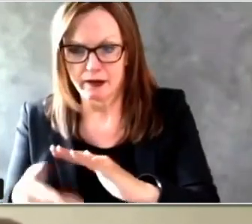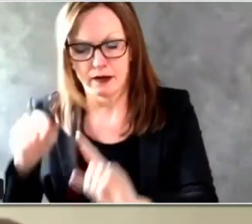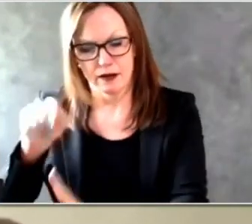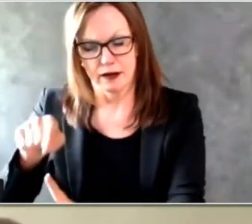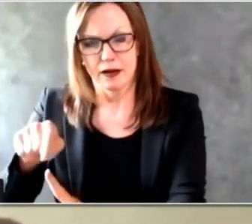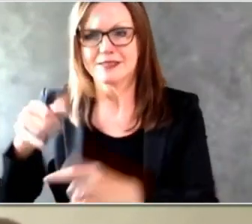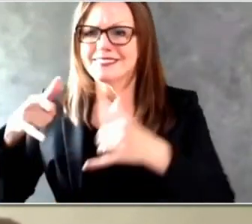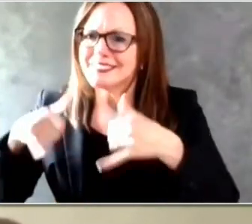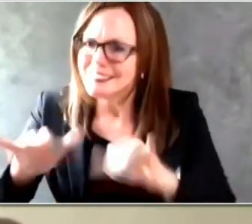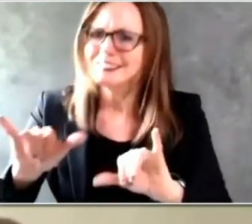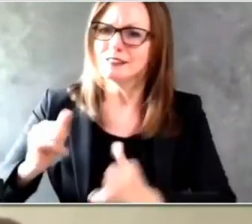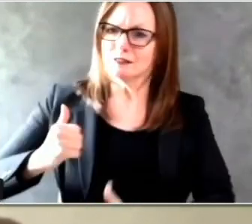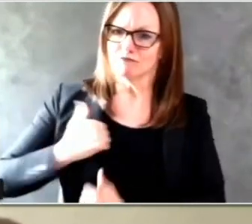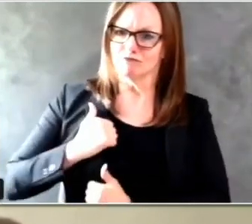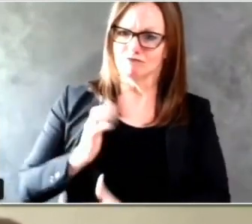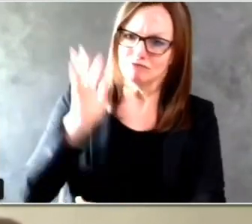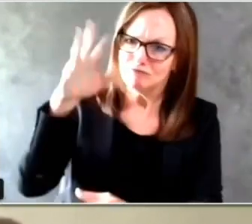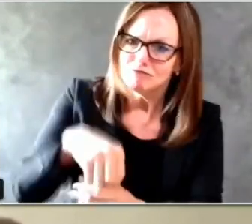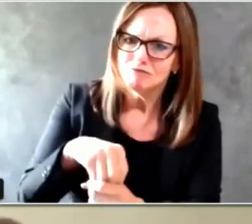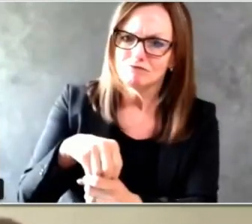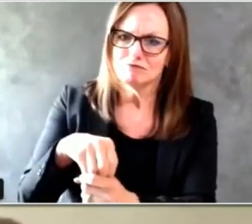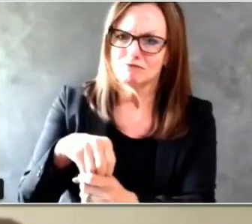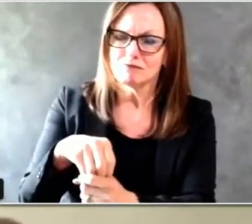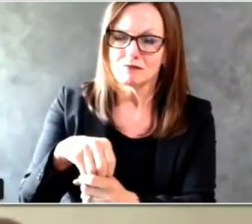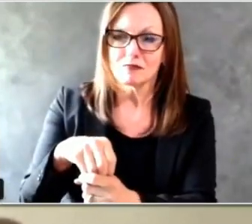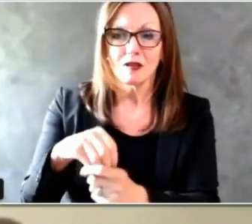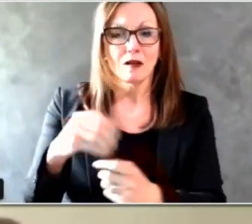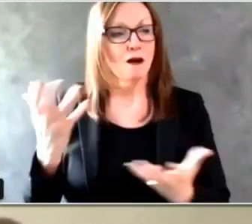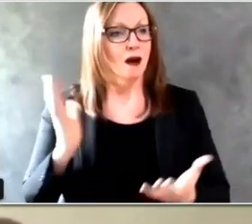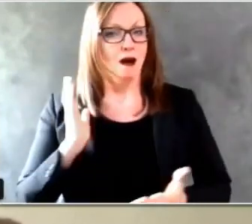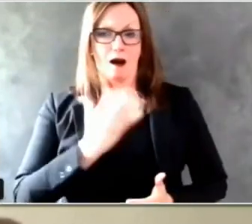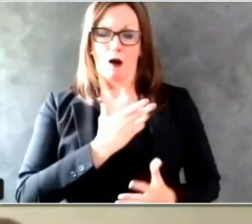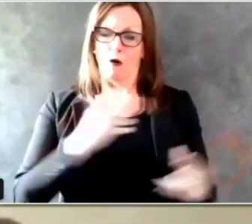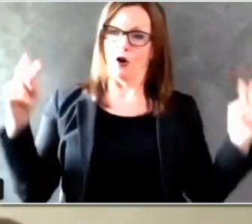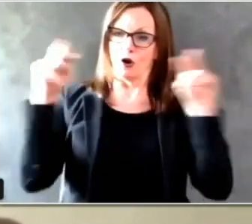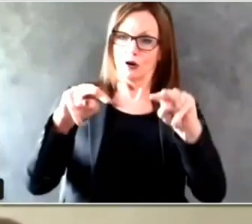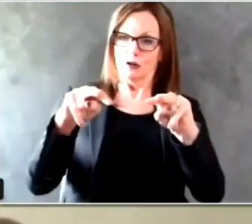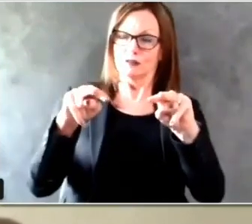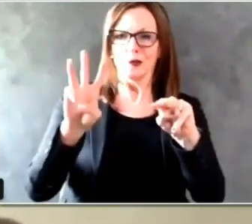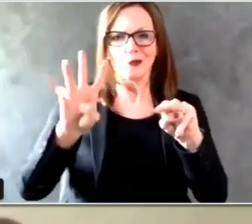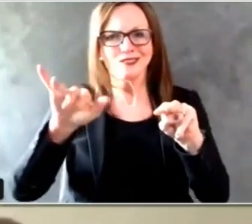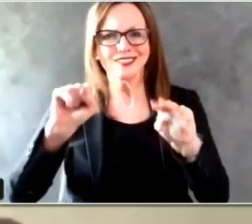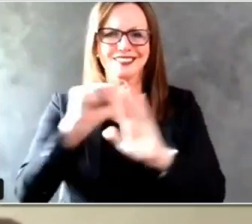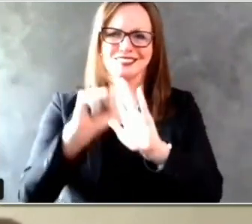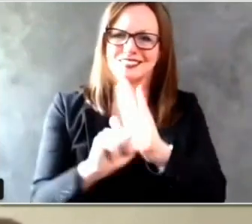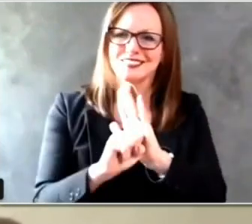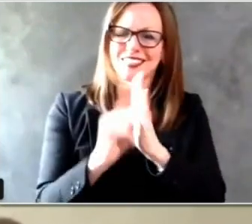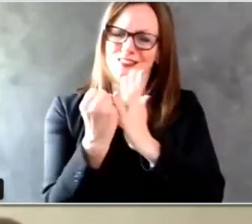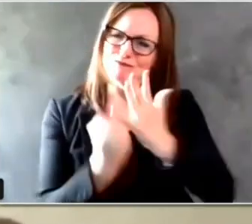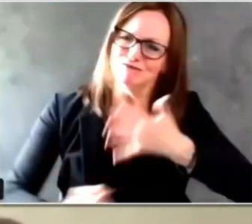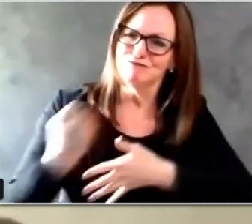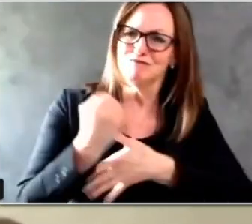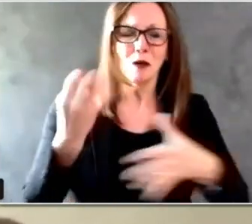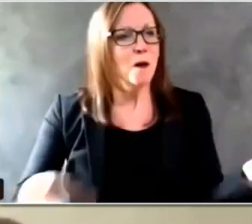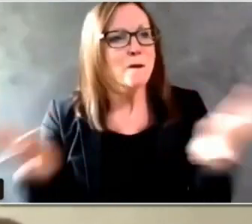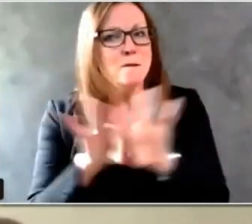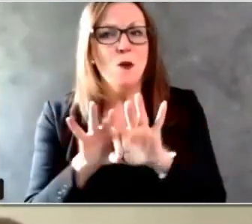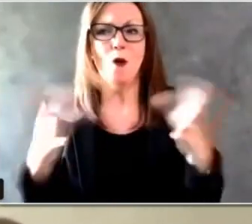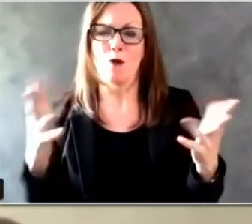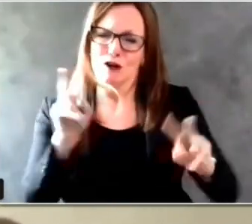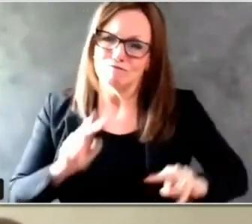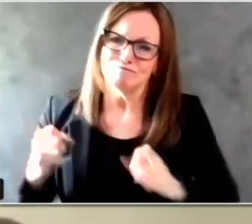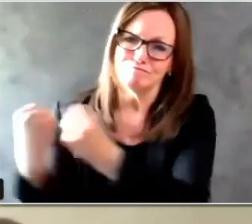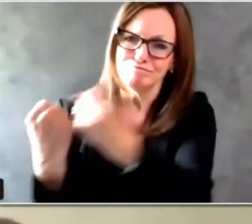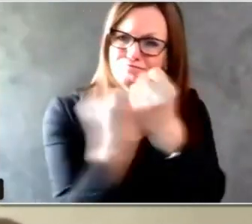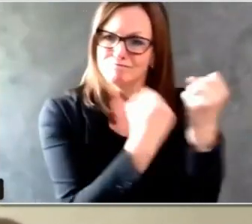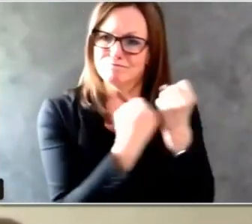serve. We have two primary roles, serving both as the state's first military responder during emergencies such as COVID. And